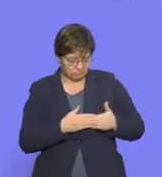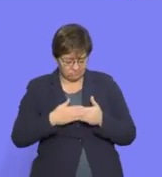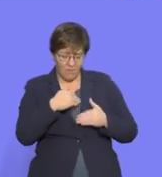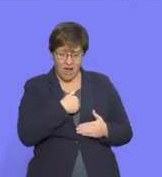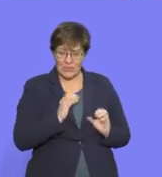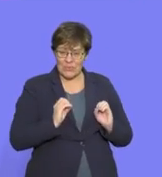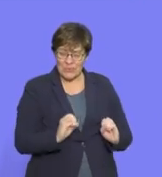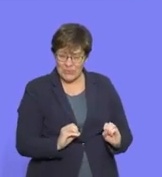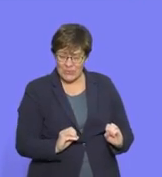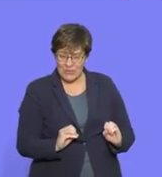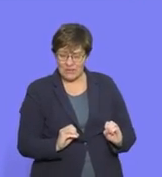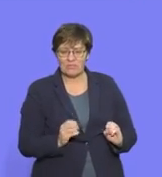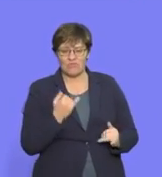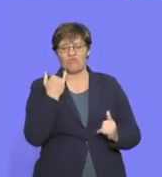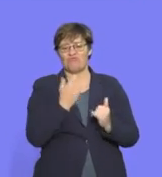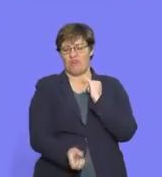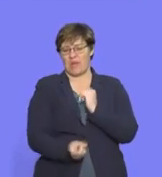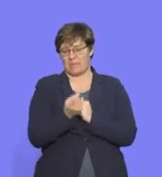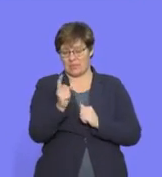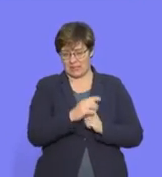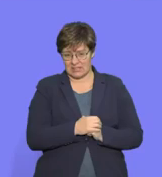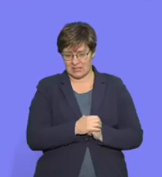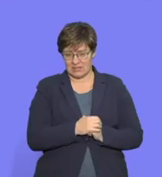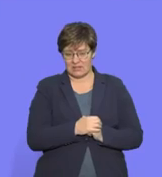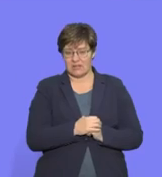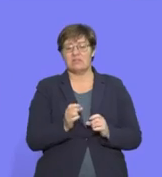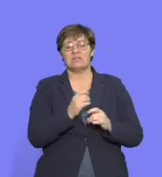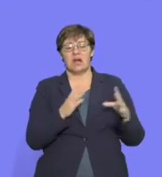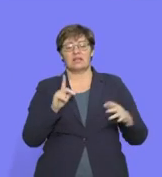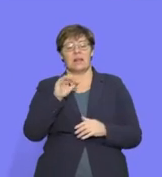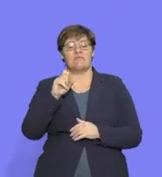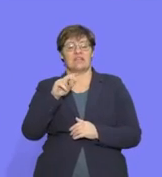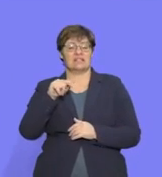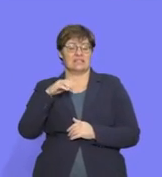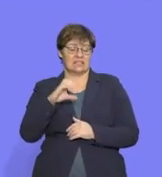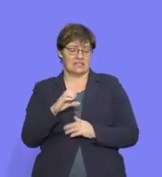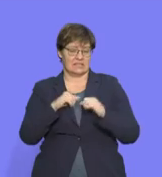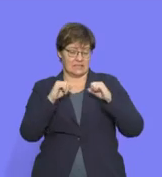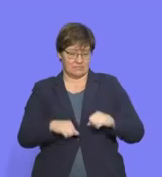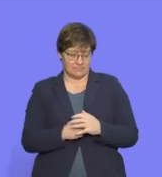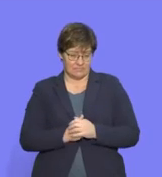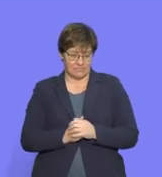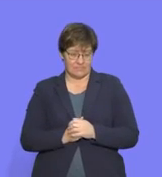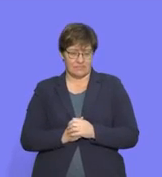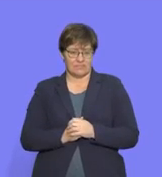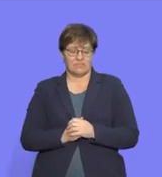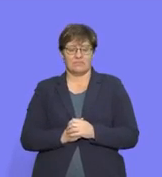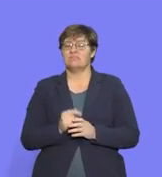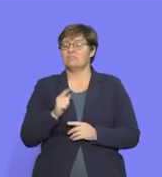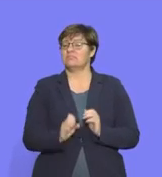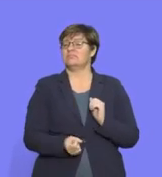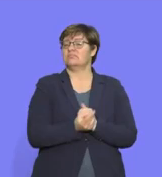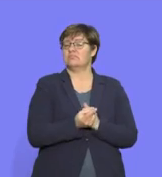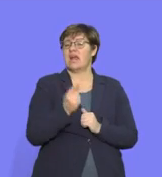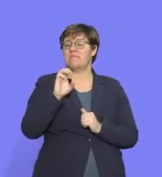look after the heart, if things can go wrong. But we're going to start off with the lymphatic system. Okay, guys, when